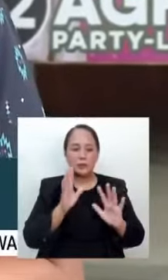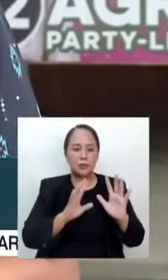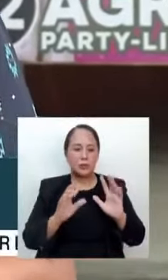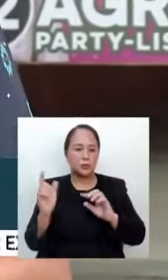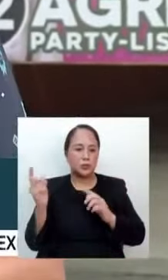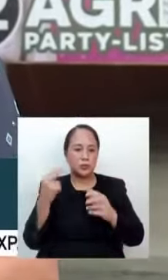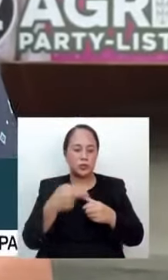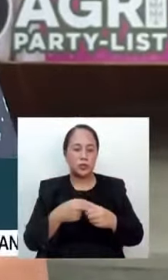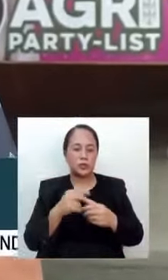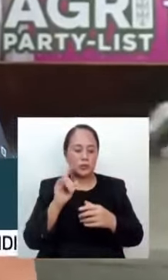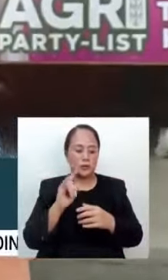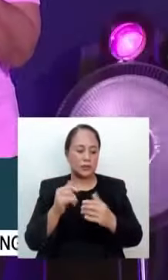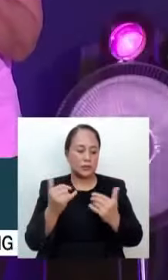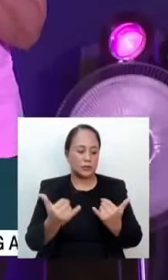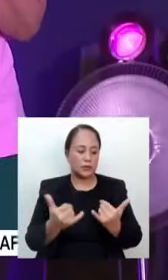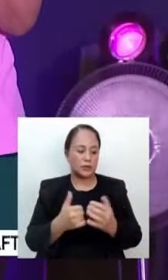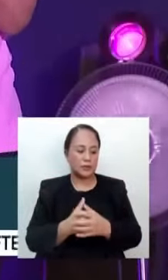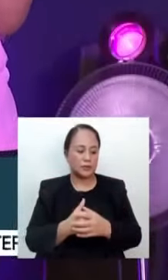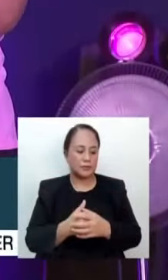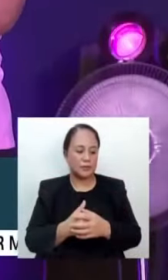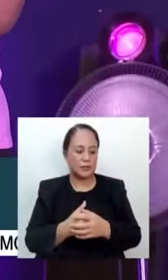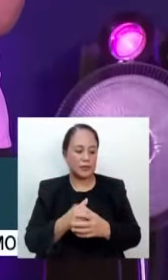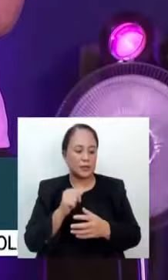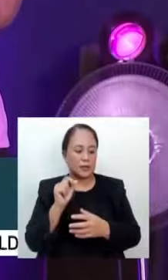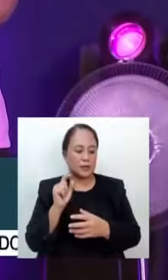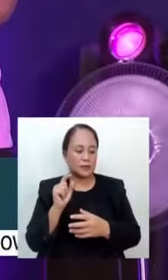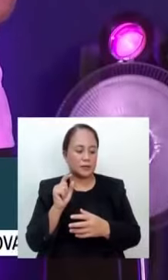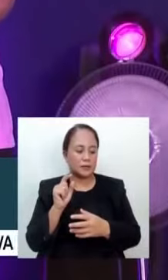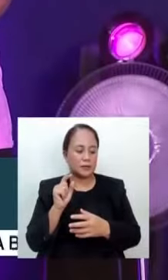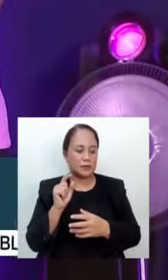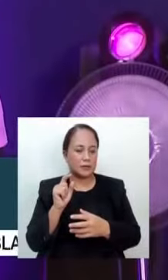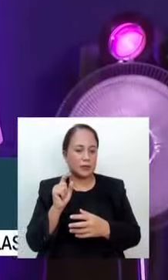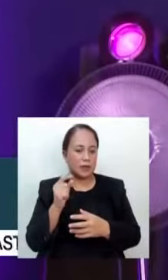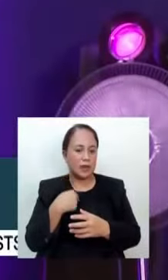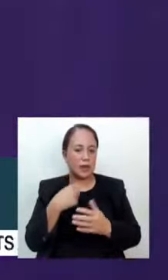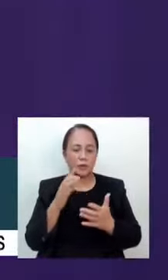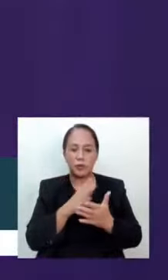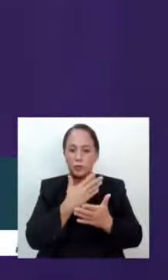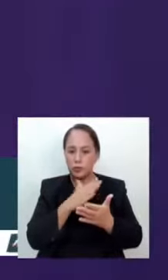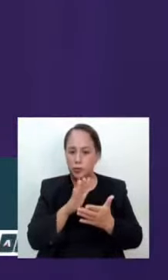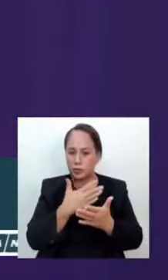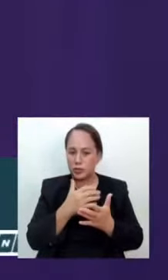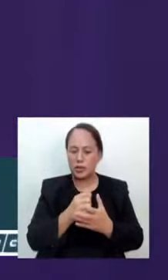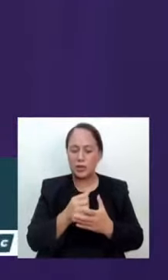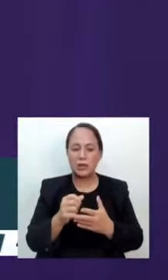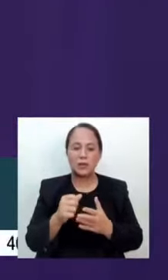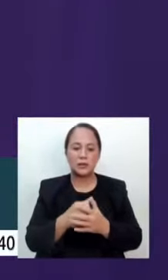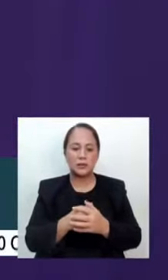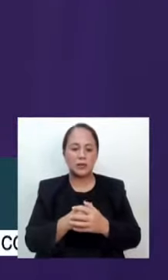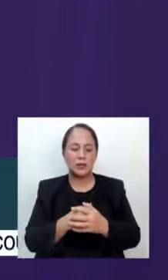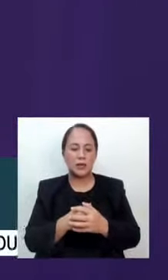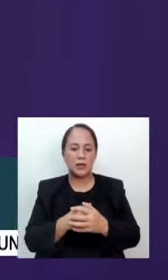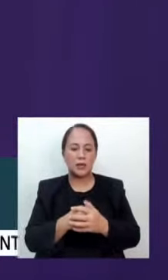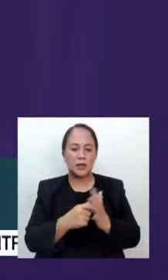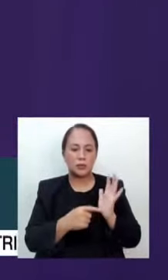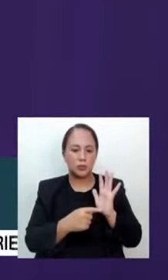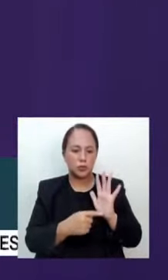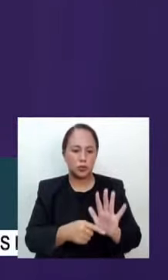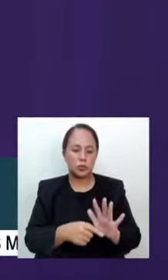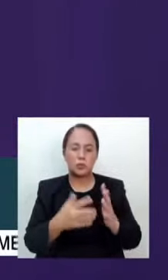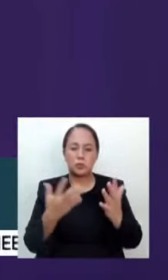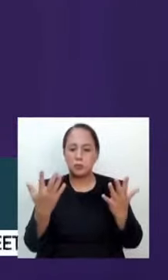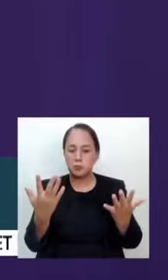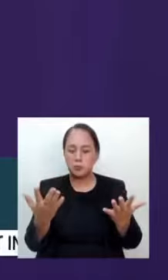the rally later tonight that also features a pyro-musical event and aerodrome shows. Meanwhile,